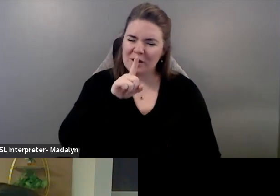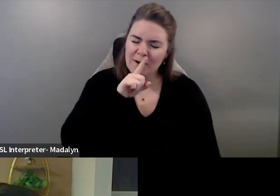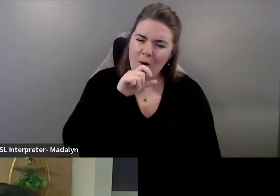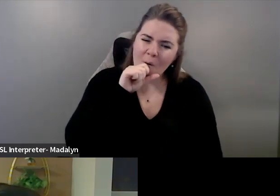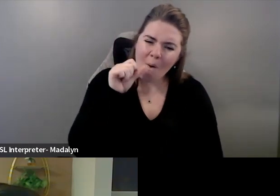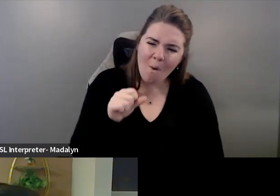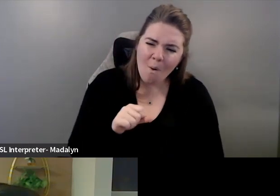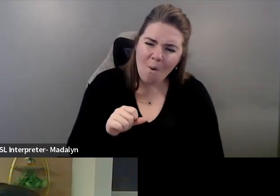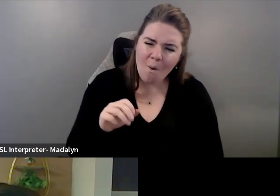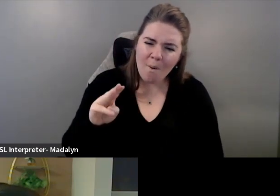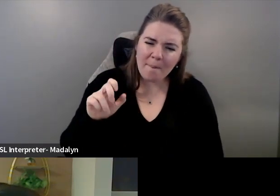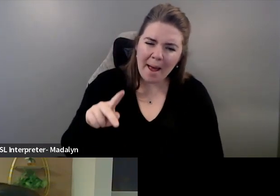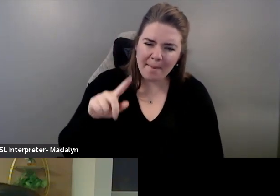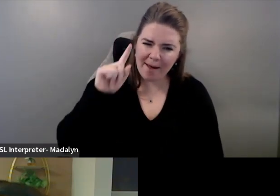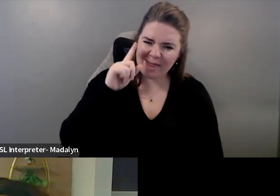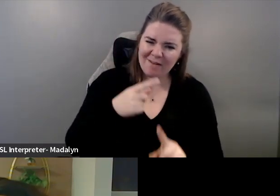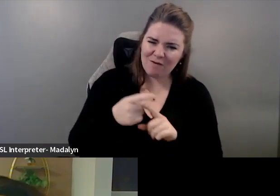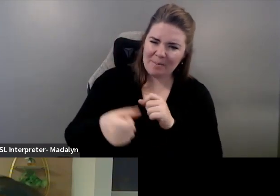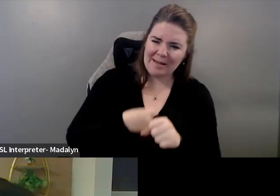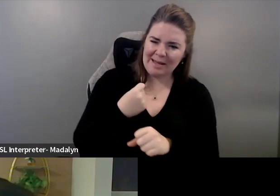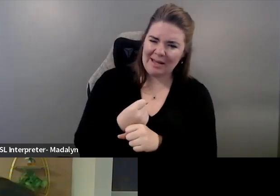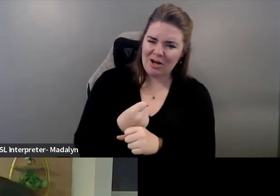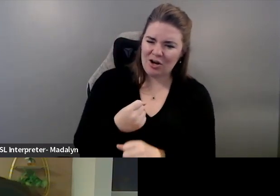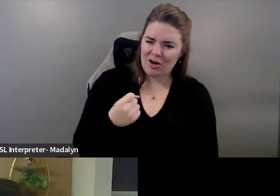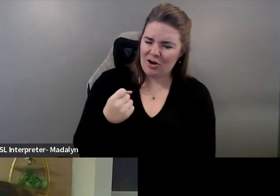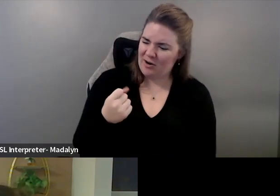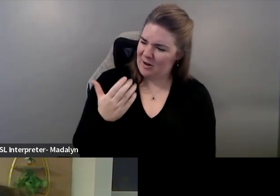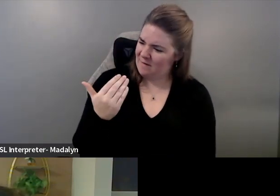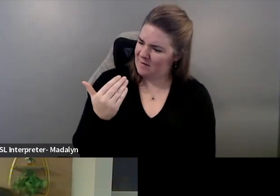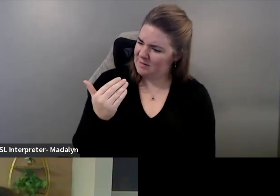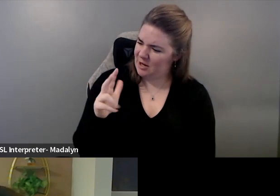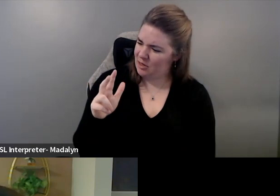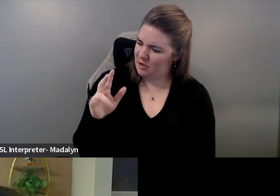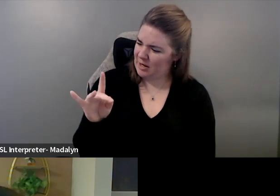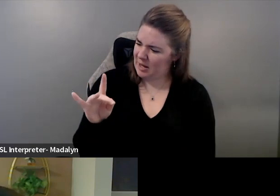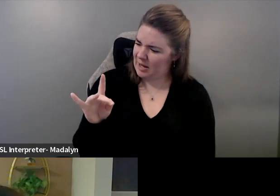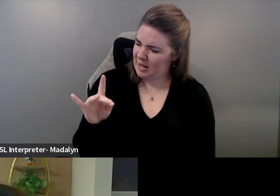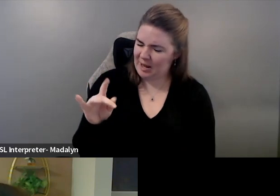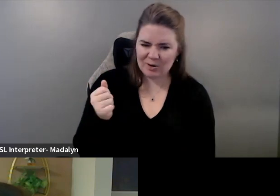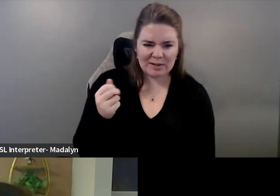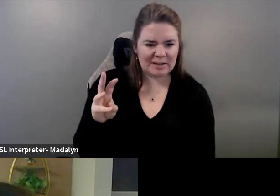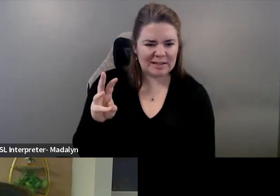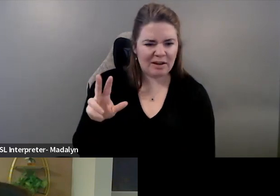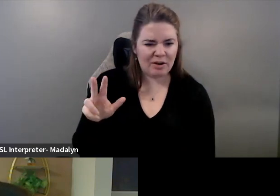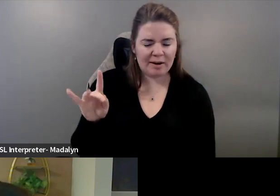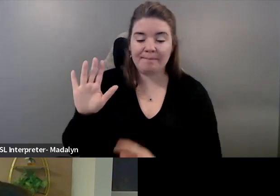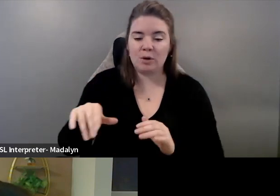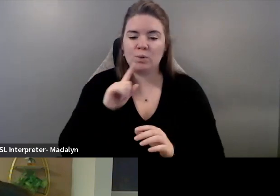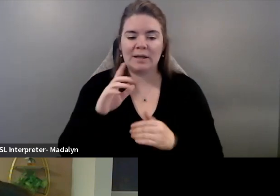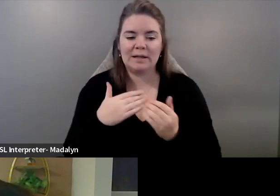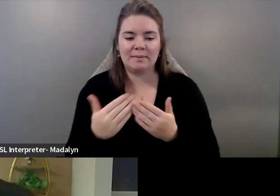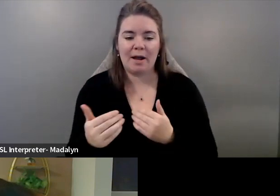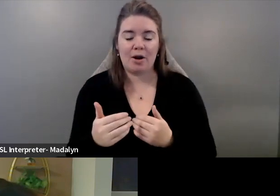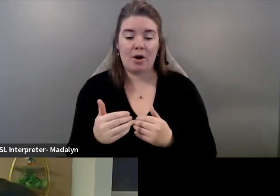it's from 1538, maybe 1638. I think it doesn't matter that much. with point A and point B, and there's